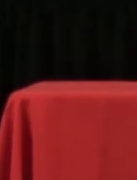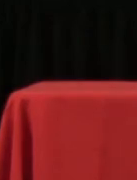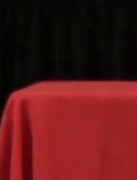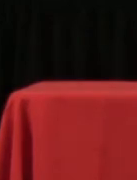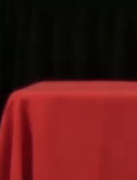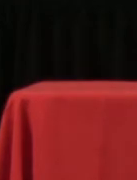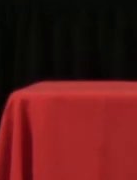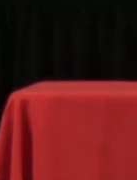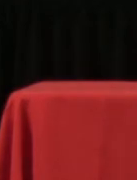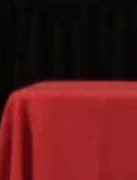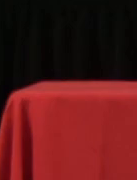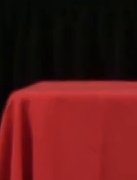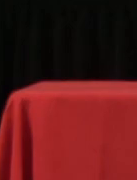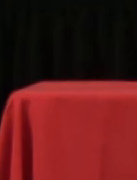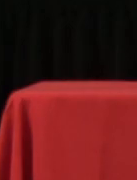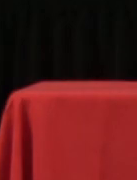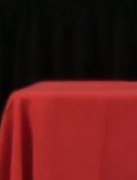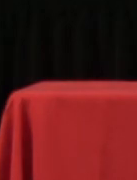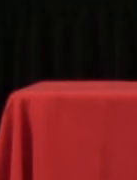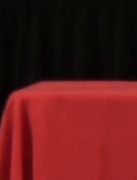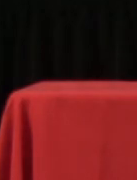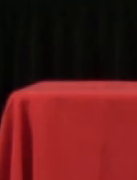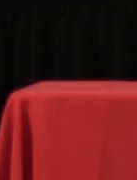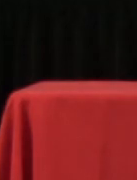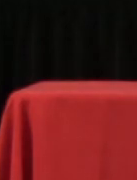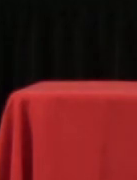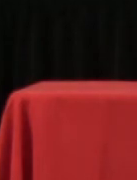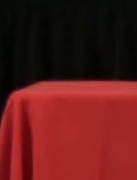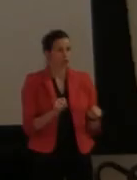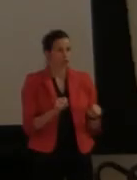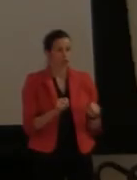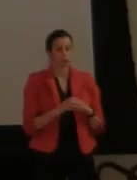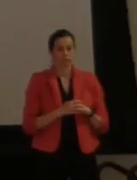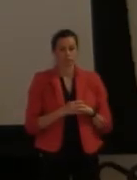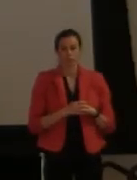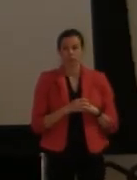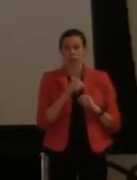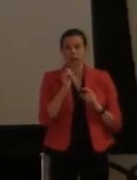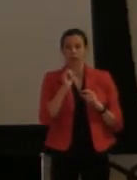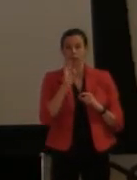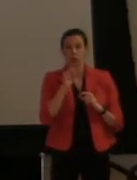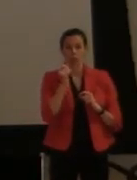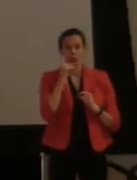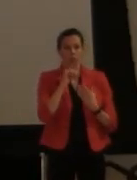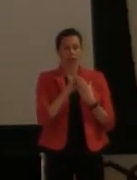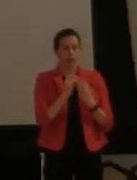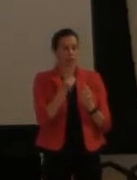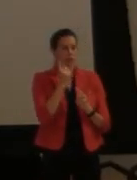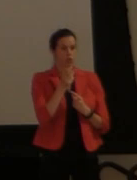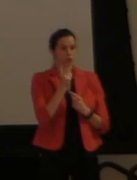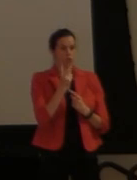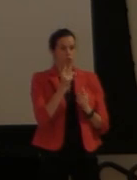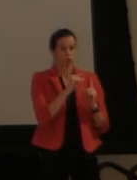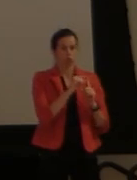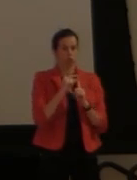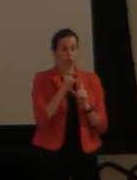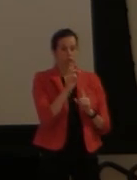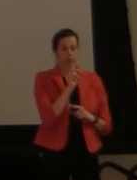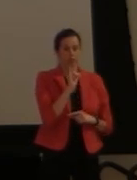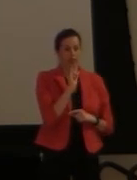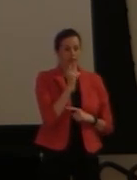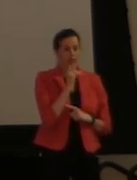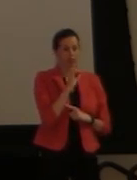able to achieve their full health potential. And understanding that, we have two terms, both disparities